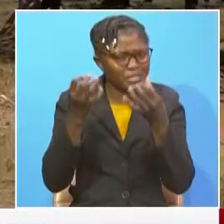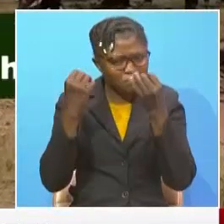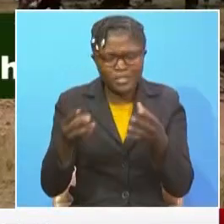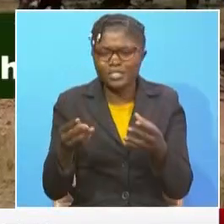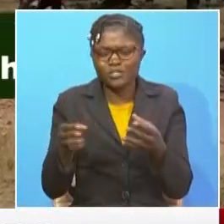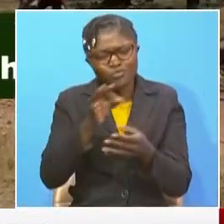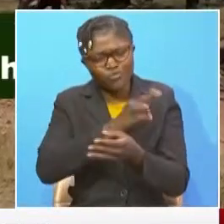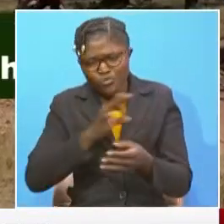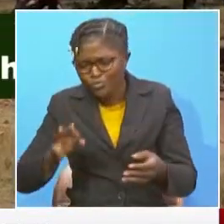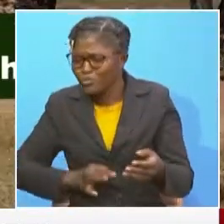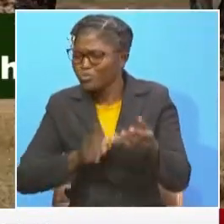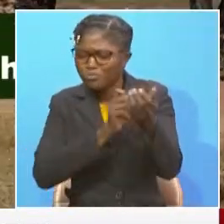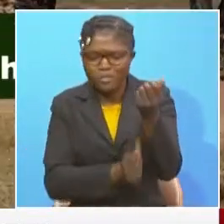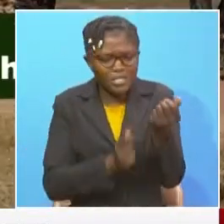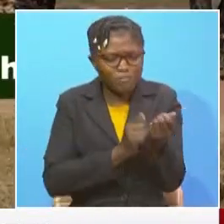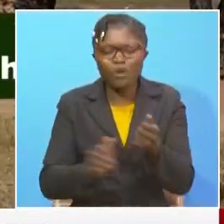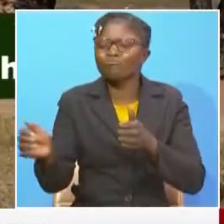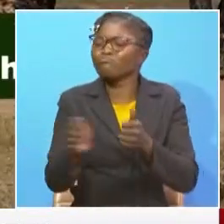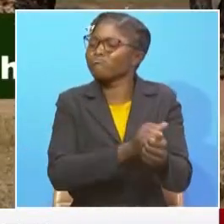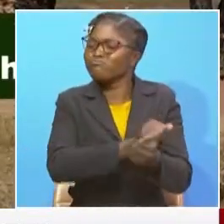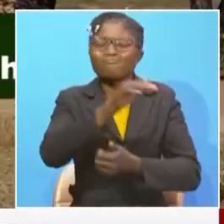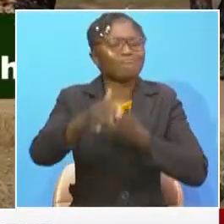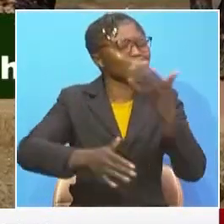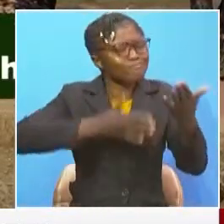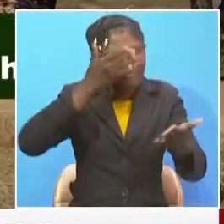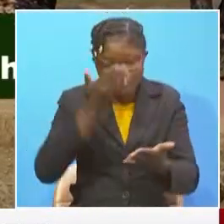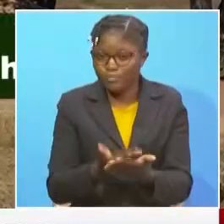na mulamba kumfure ya lokele. Kweba likuno bonse.